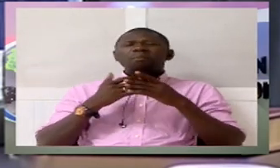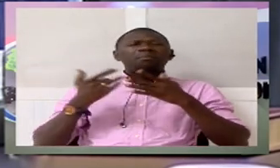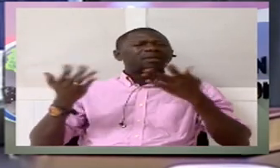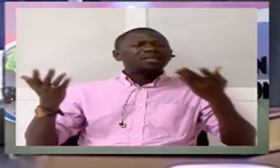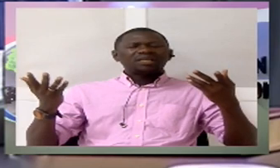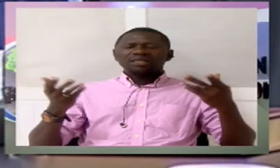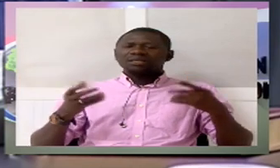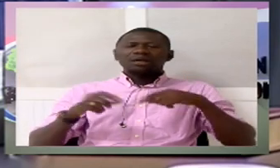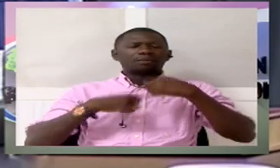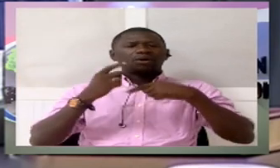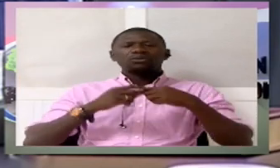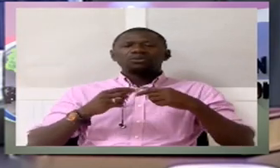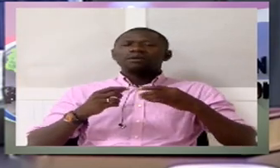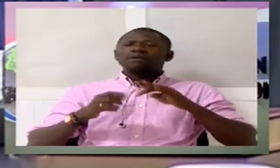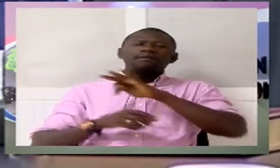difficulties that the family faced.